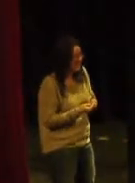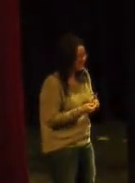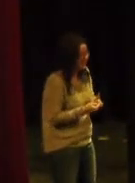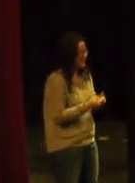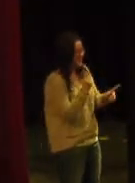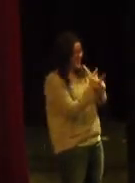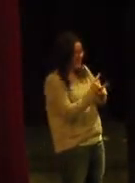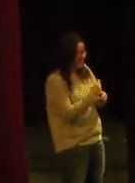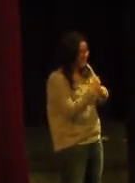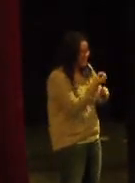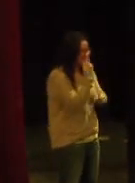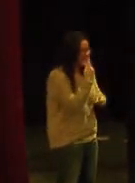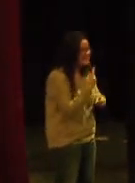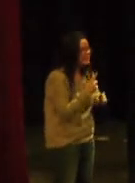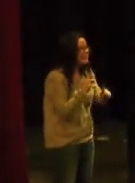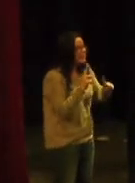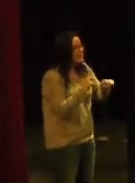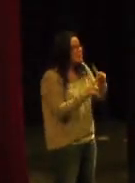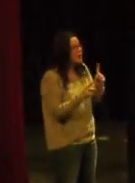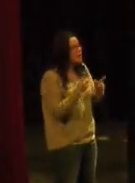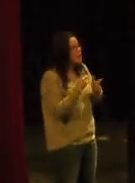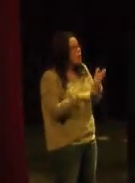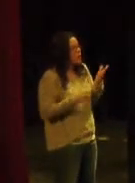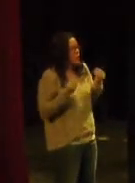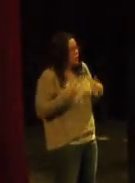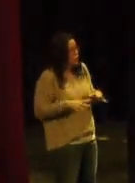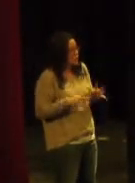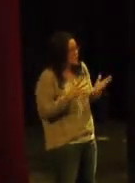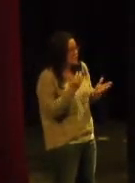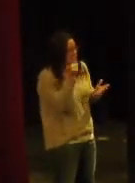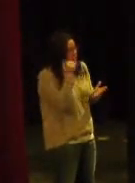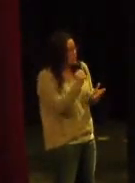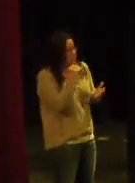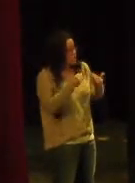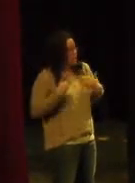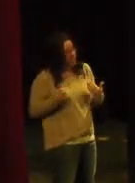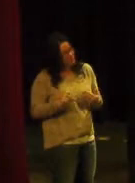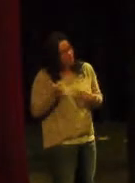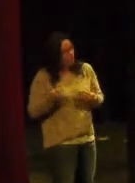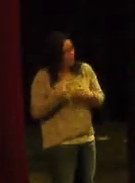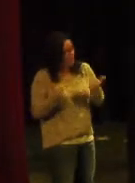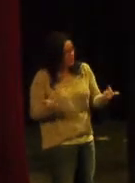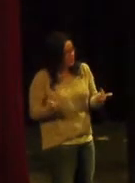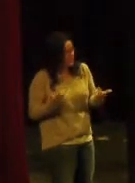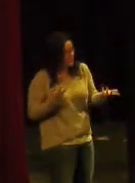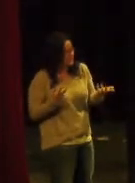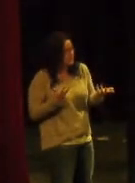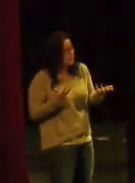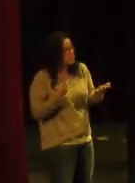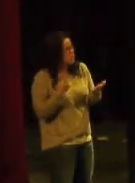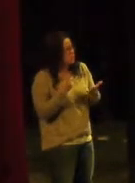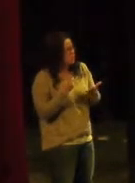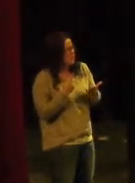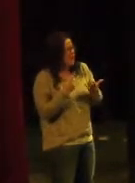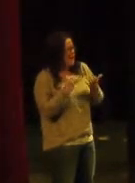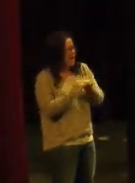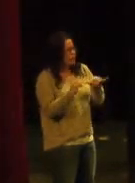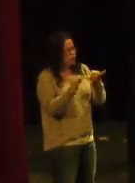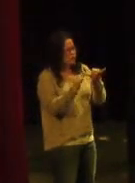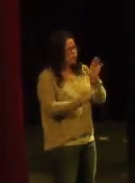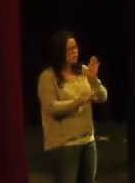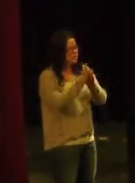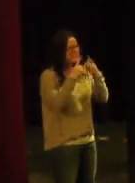Makes sense, doesn't it? But what do we lose, okay, if we don't have other languages? What is our measure of success? If it's